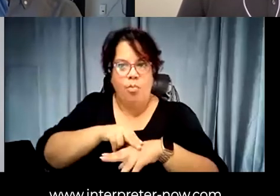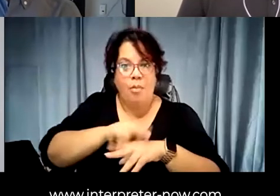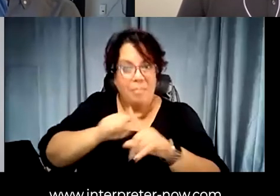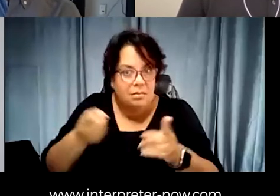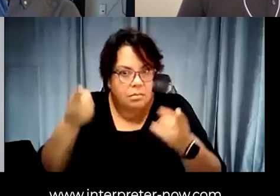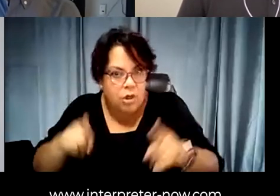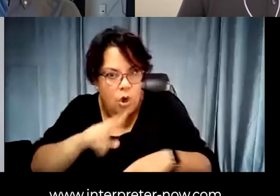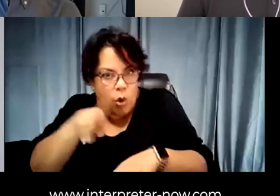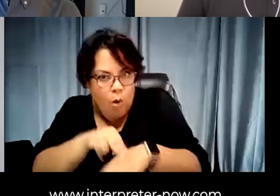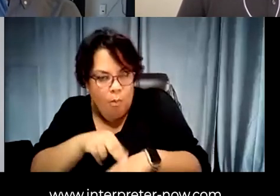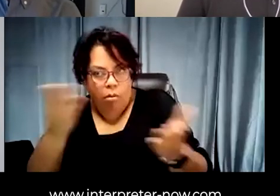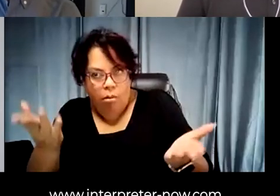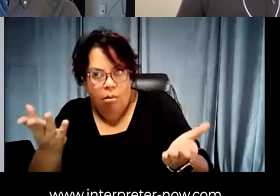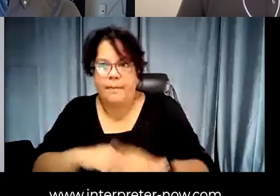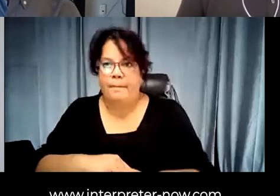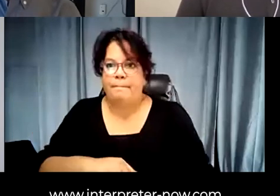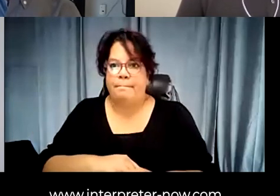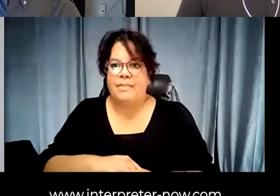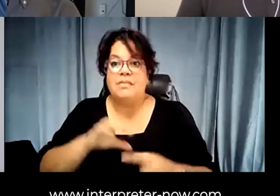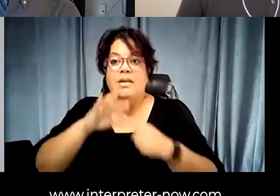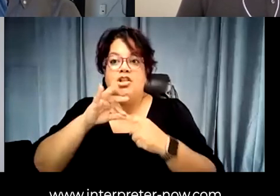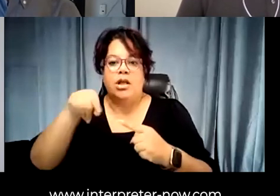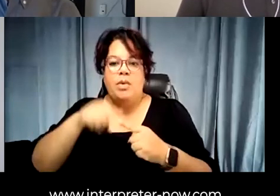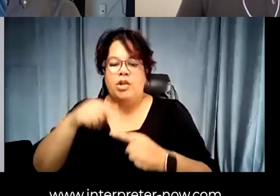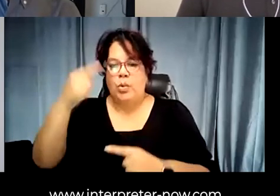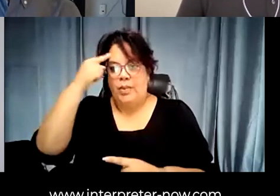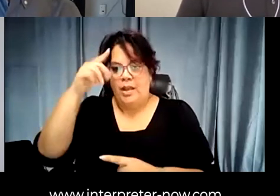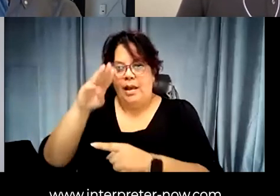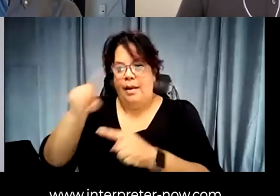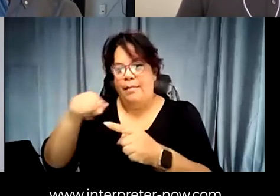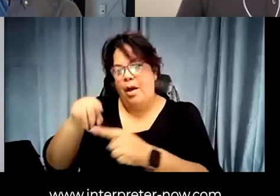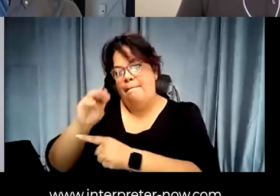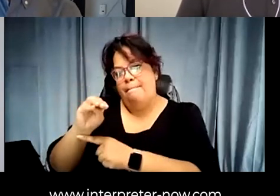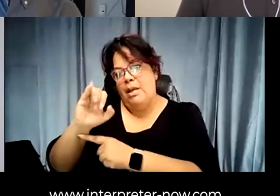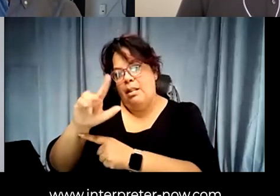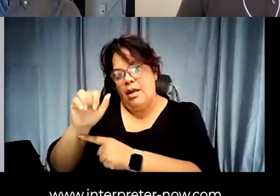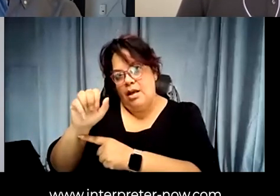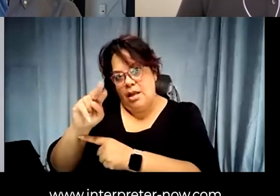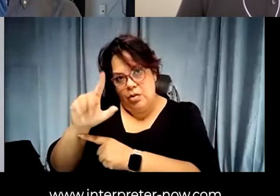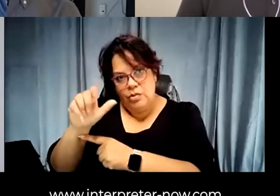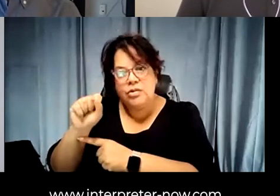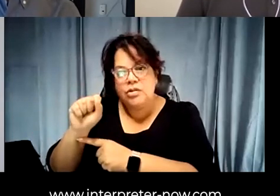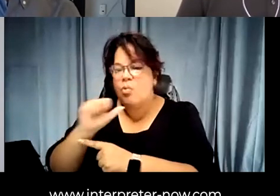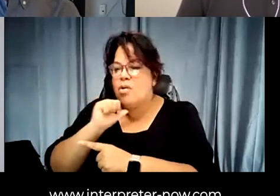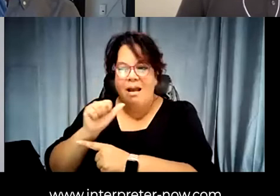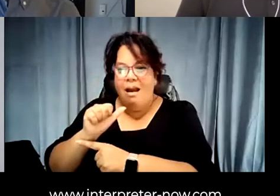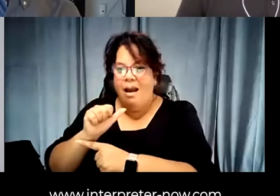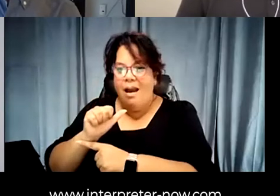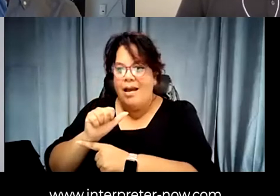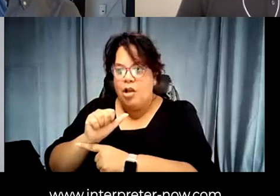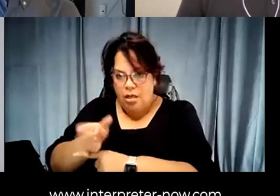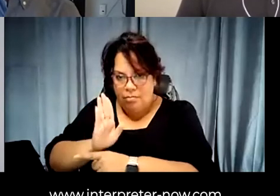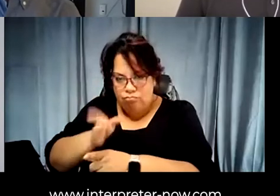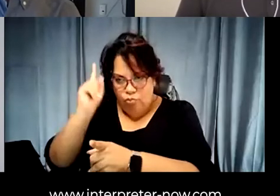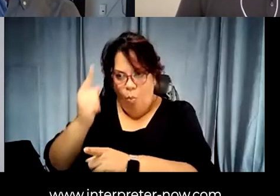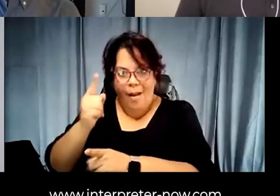We are not, especially when you look at millennials, we're not in the mindset of staying in one career path for 60